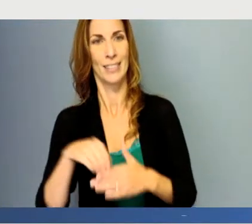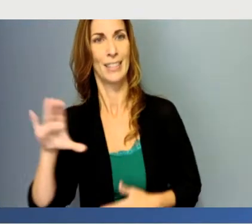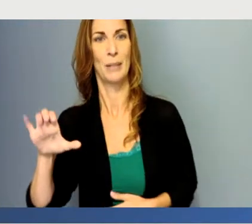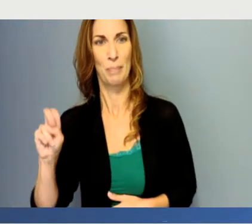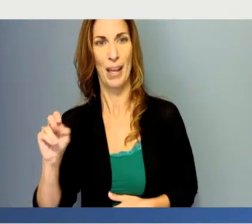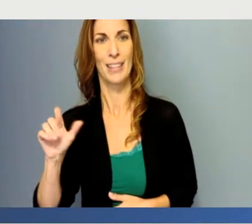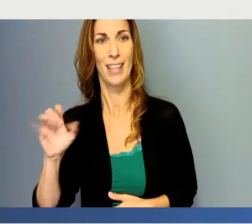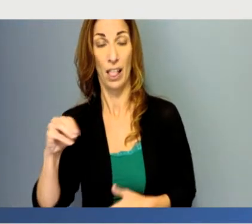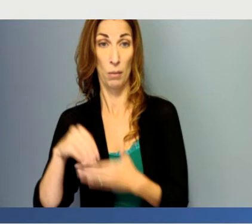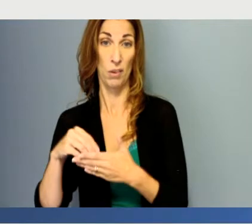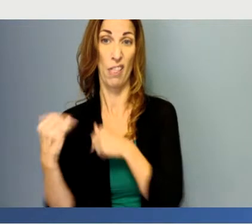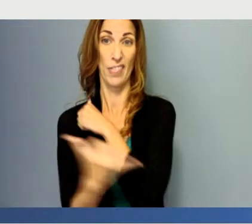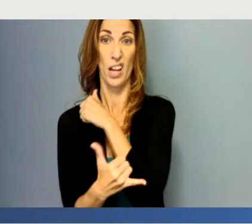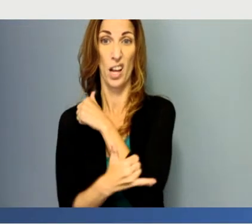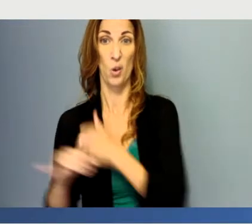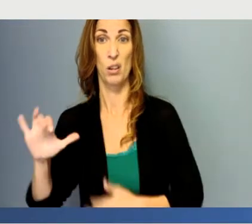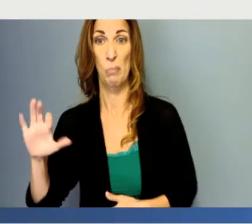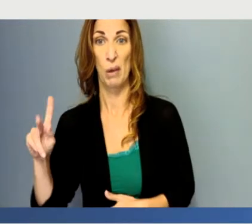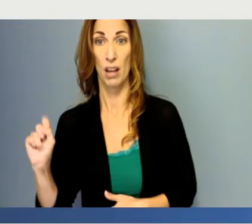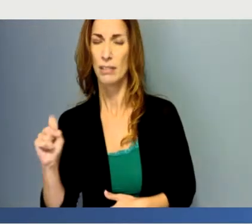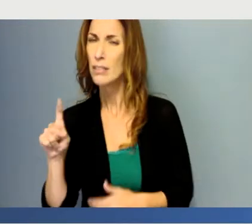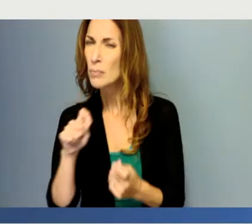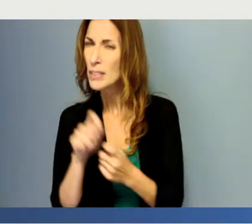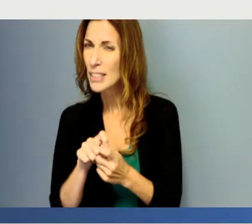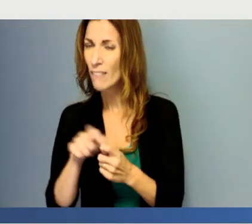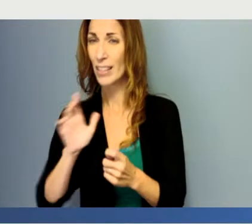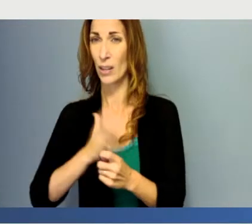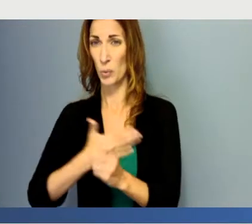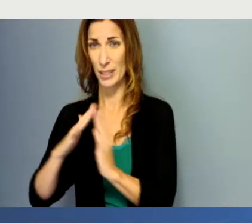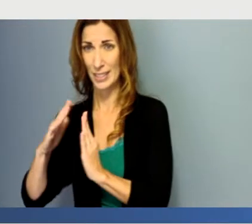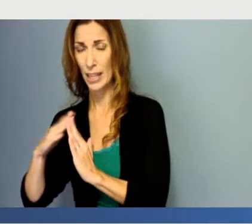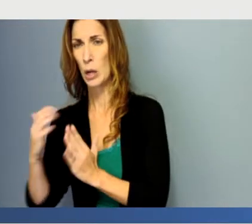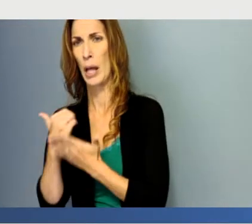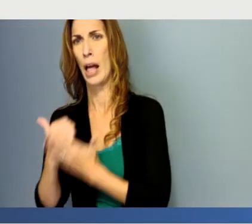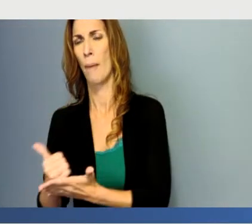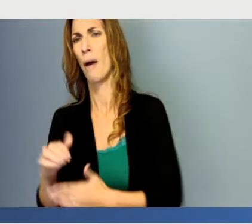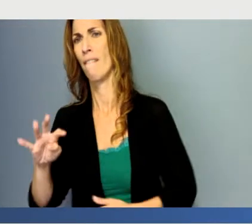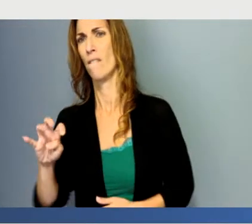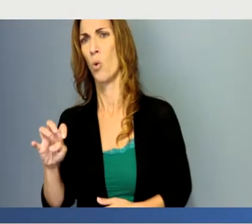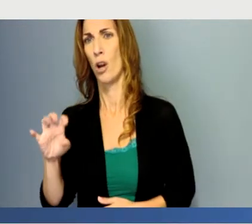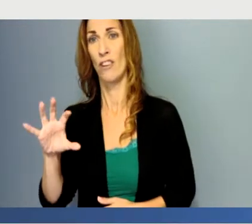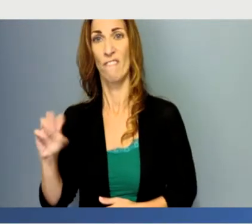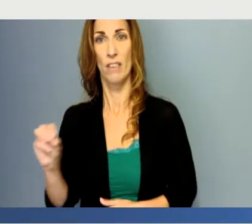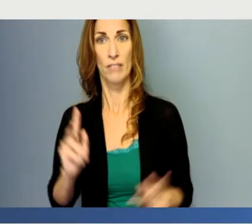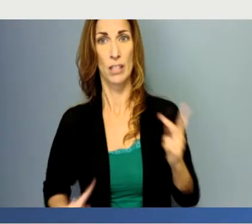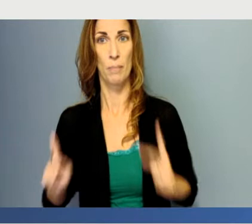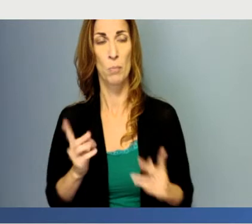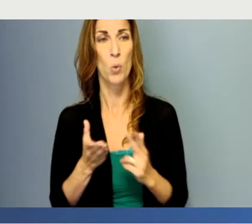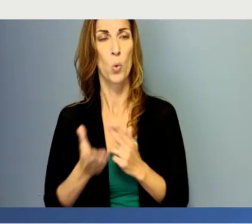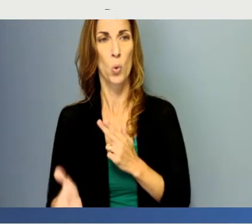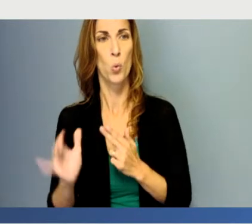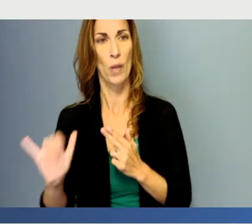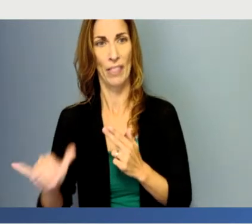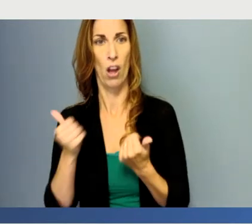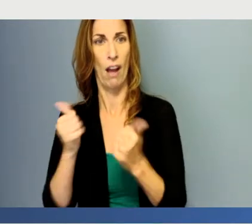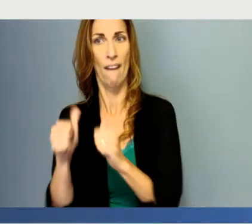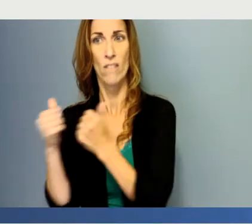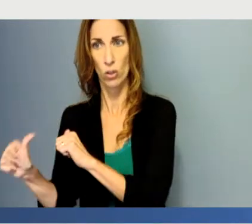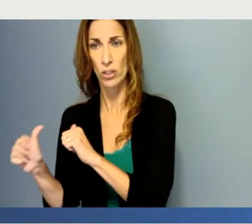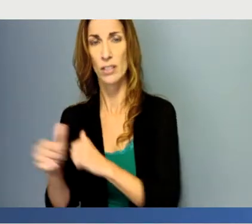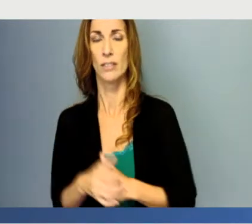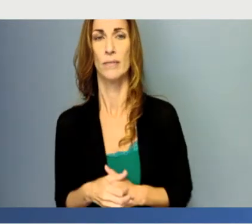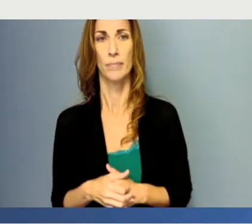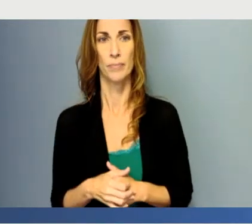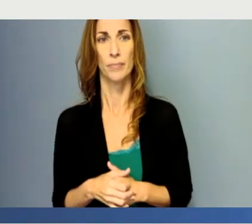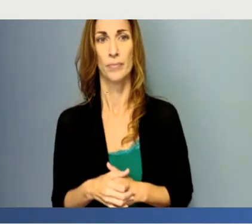Bucks. In Bensalem in particular, we've helped about 450 people through Walt Bynum's efforts. Our Lieutenant